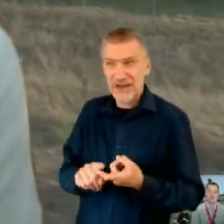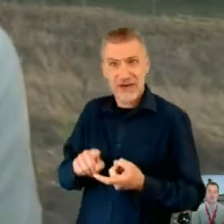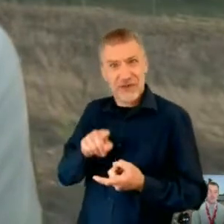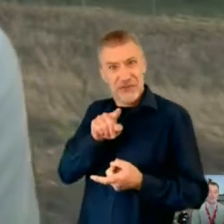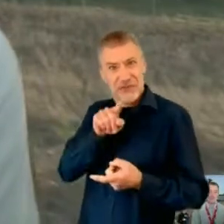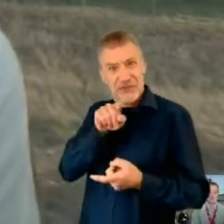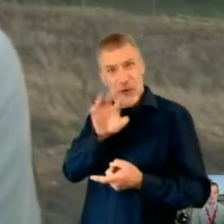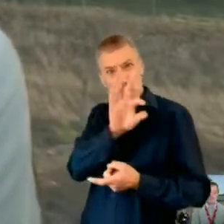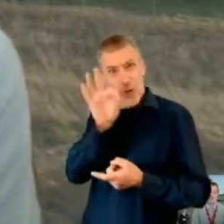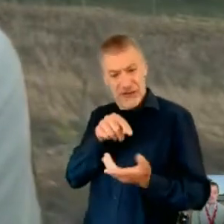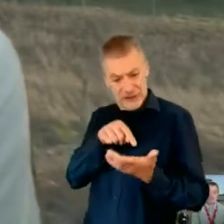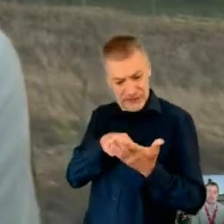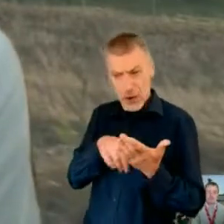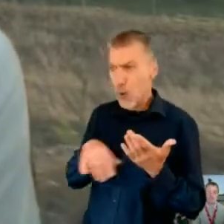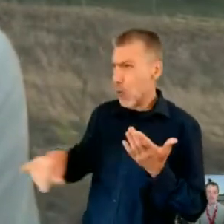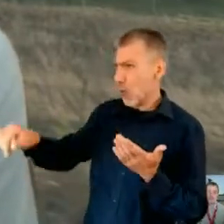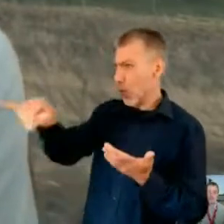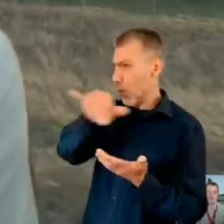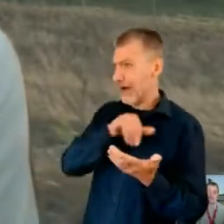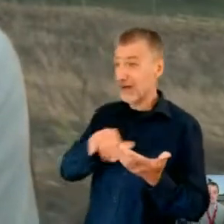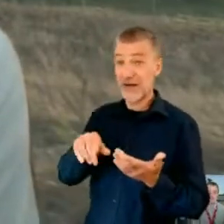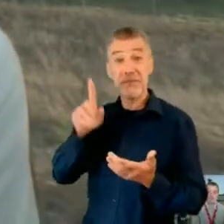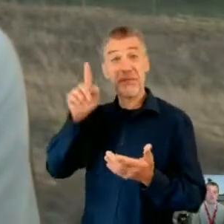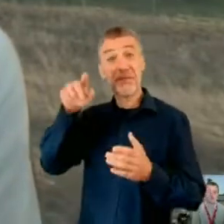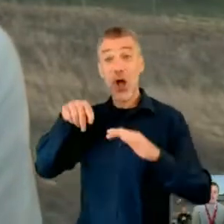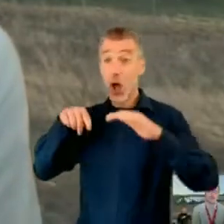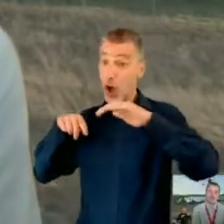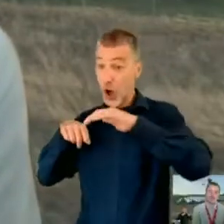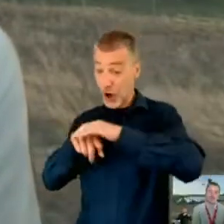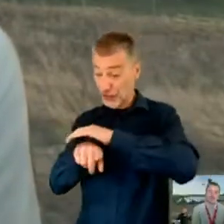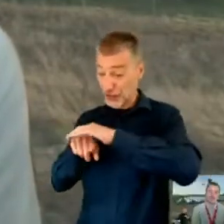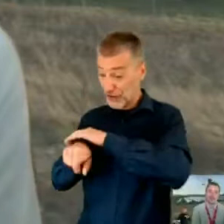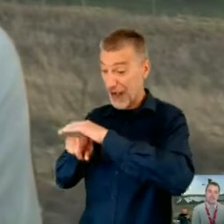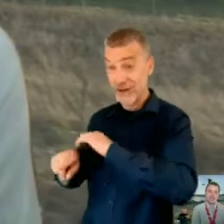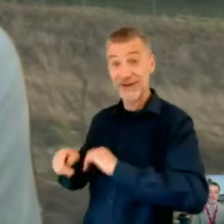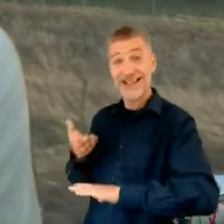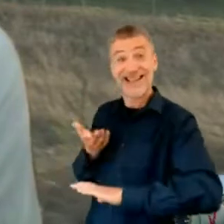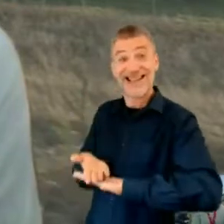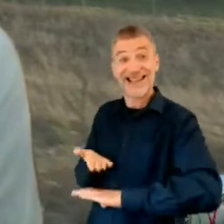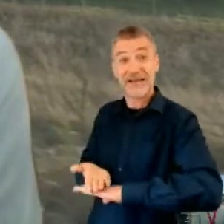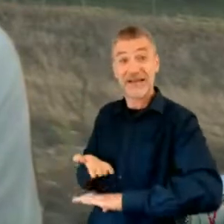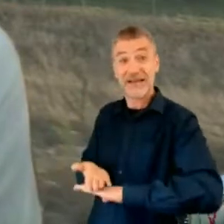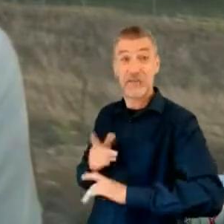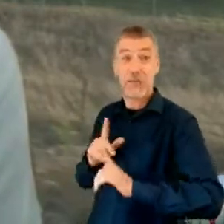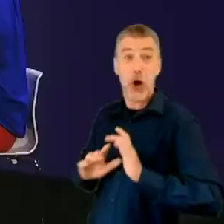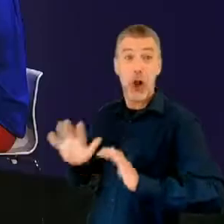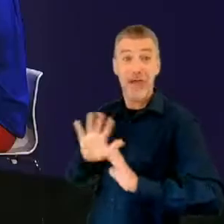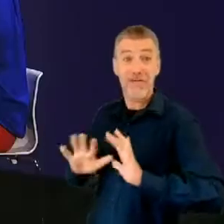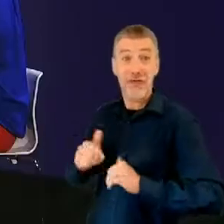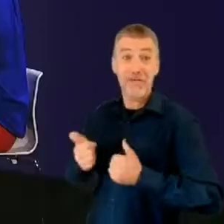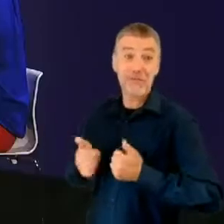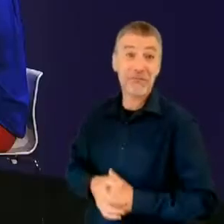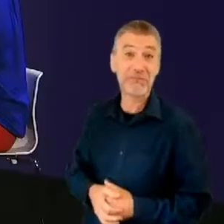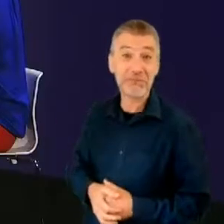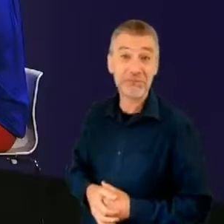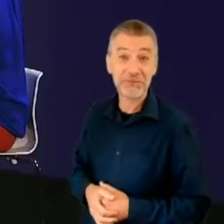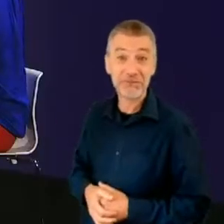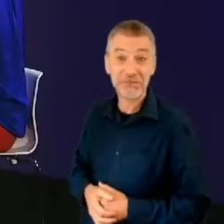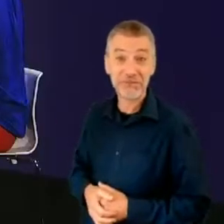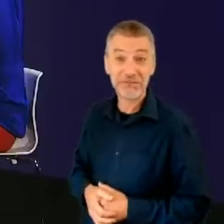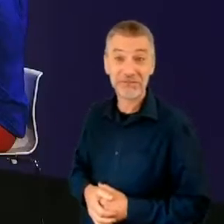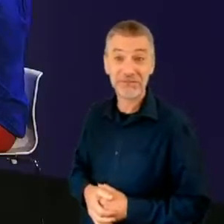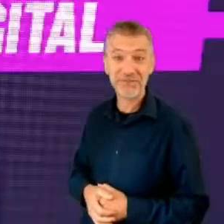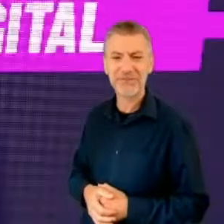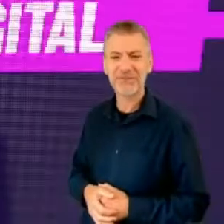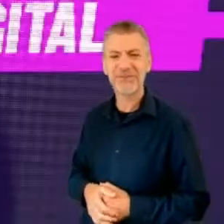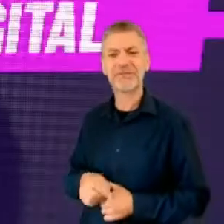know even on the underground, there's some nice colourful seats on the underground trains. In my mind, I